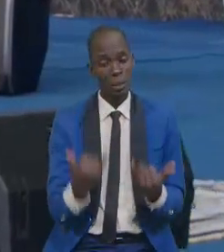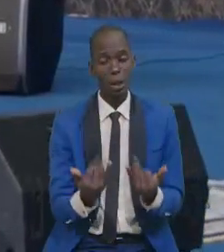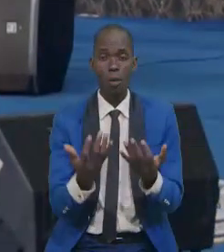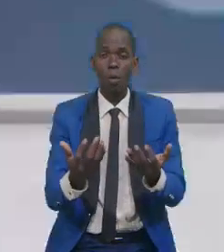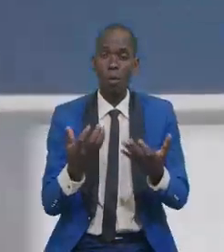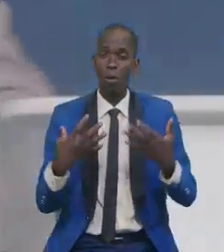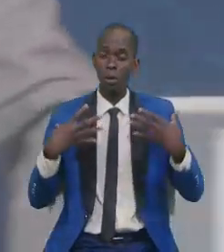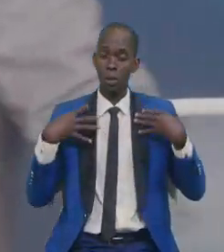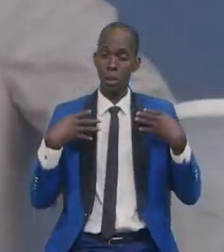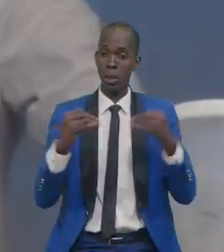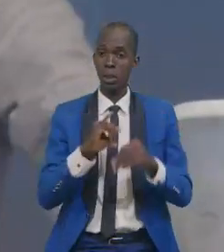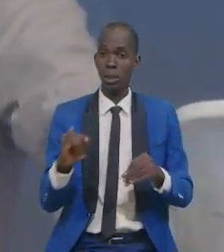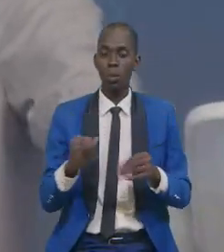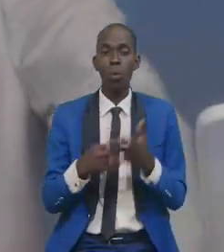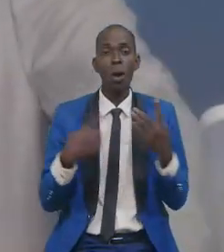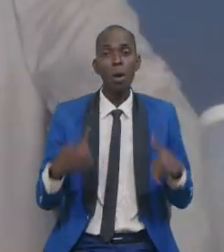badge and that